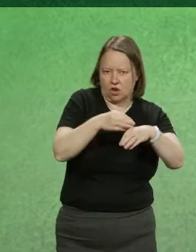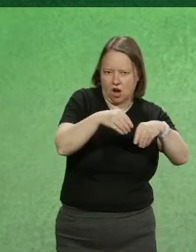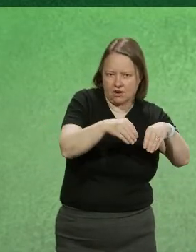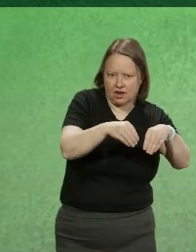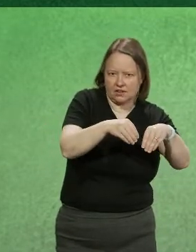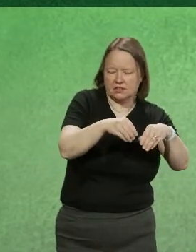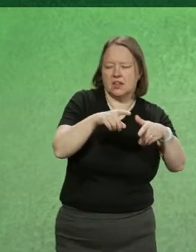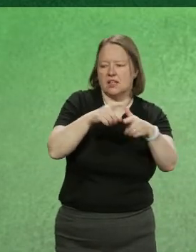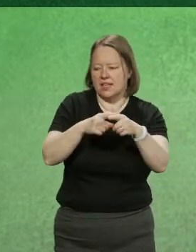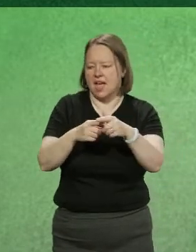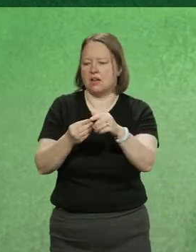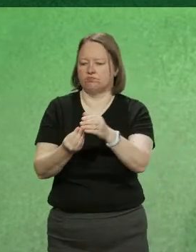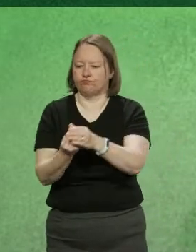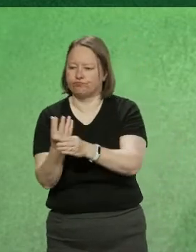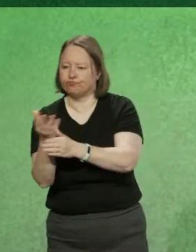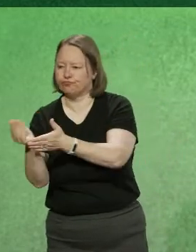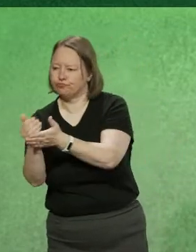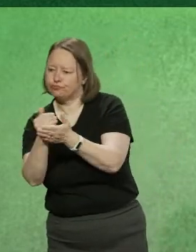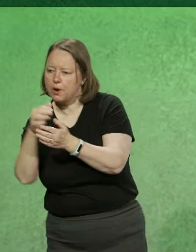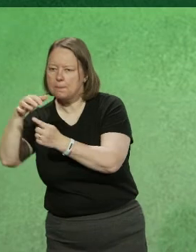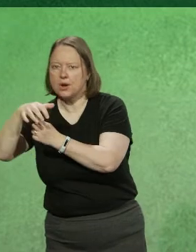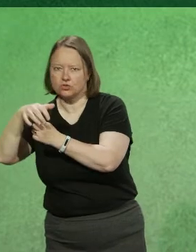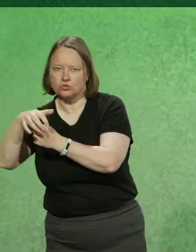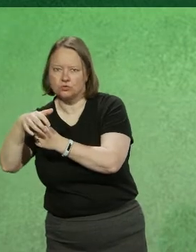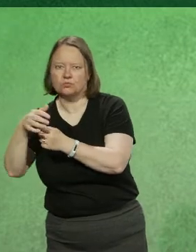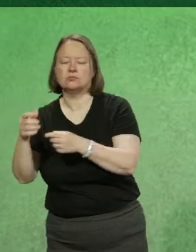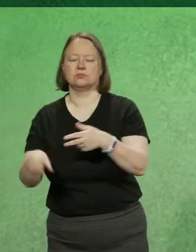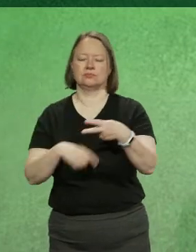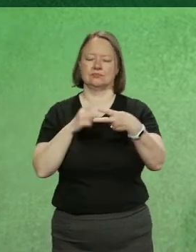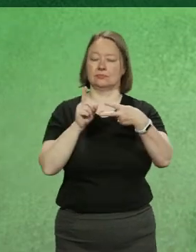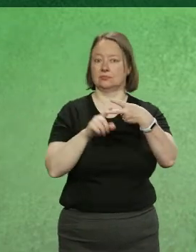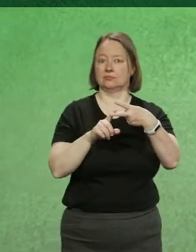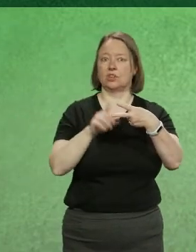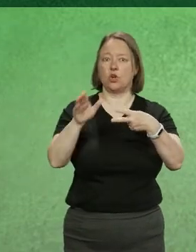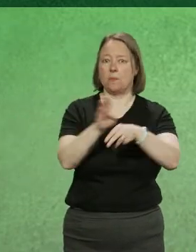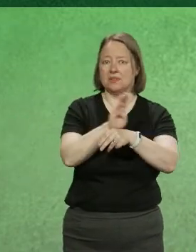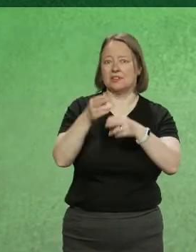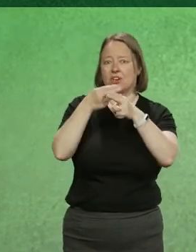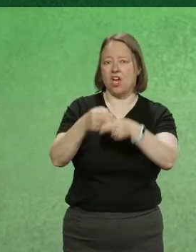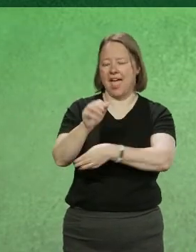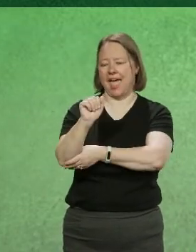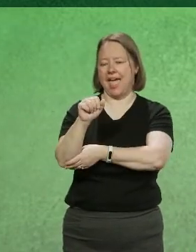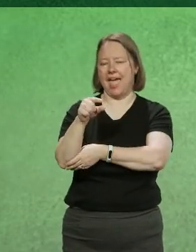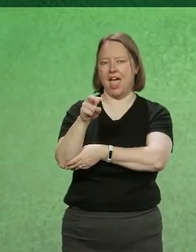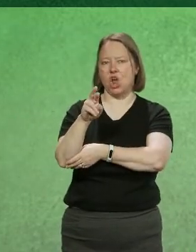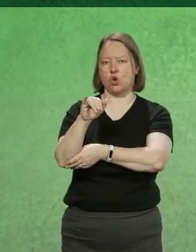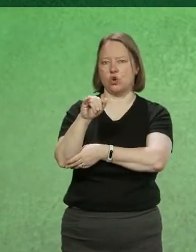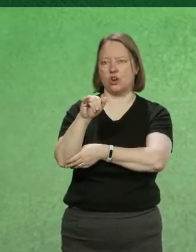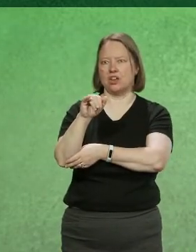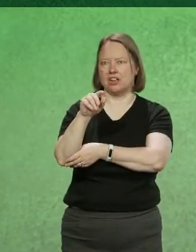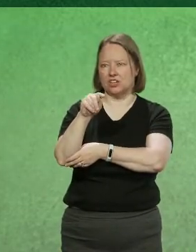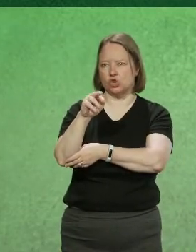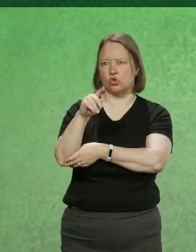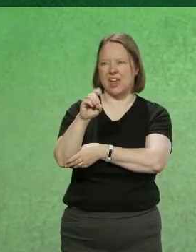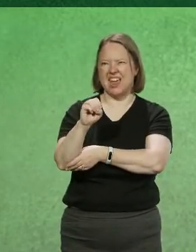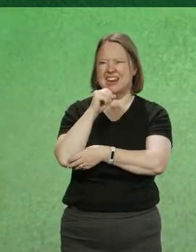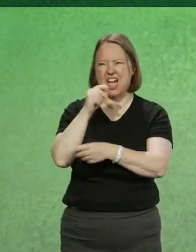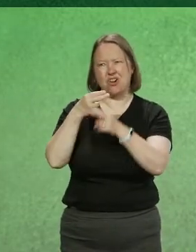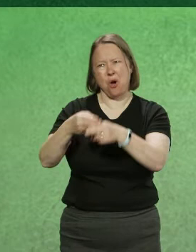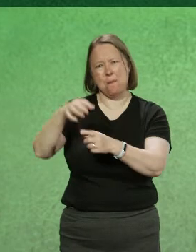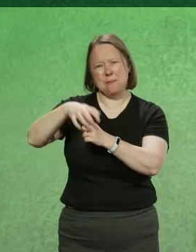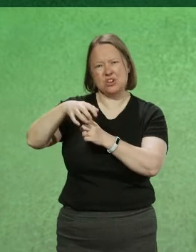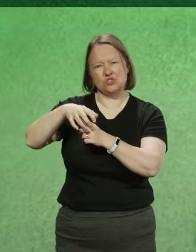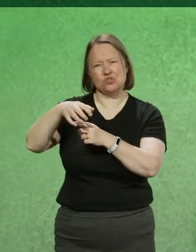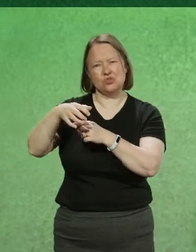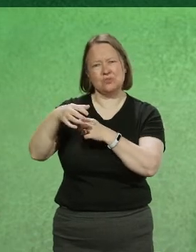to you harvesting the mushrooms? And the second question, your business is called Agritrade, not mushroom trade. Does that